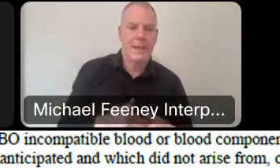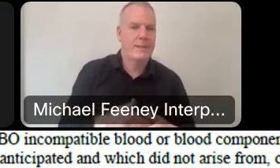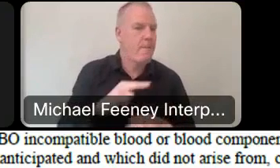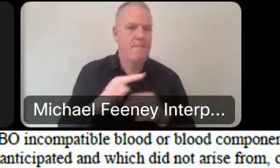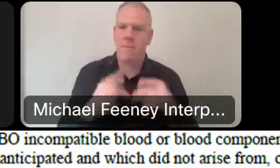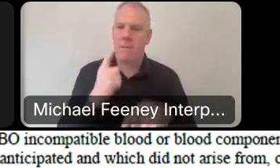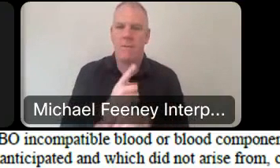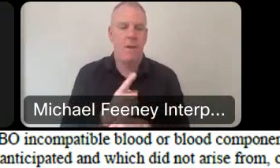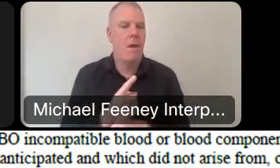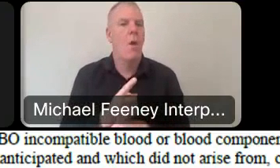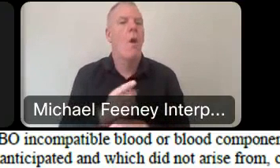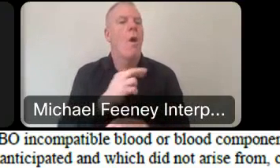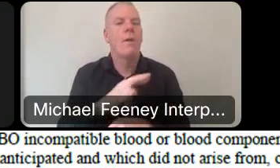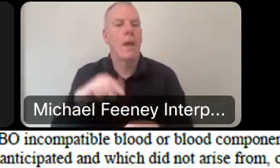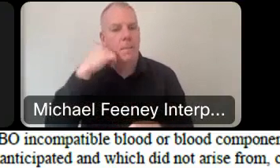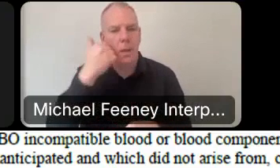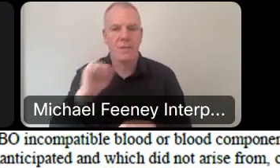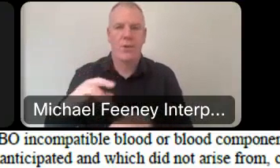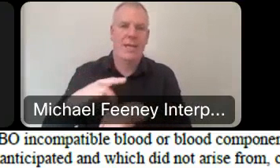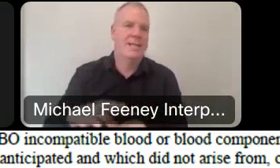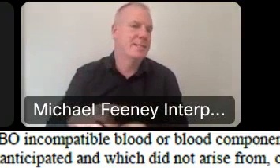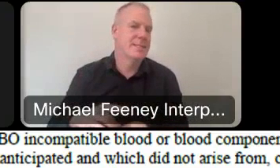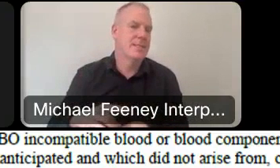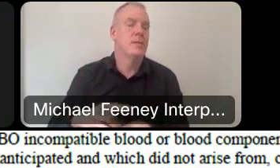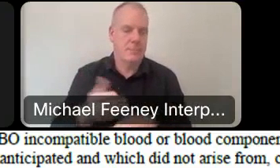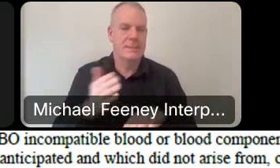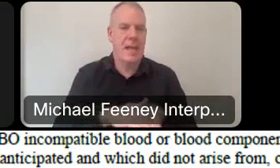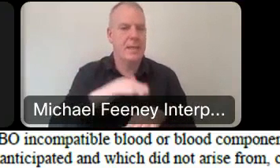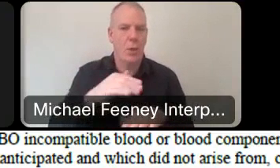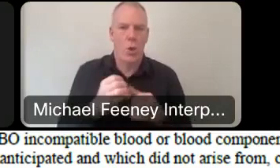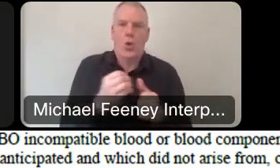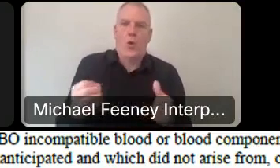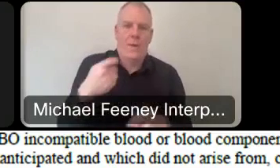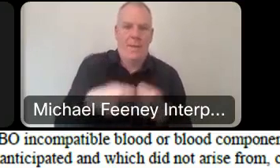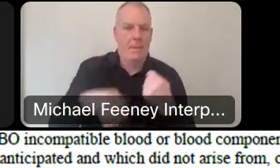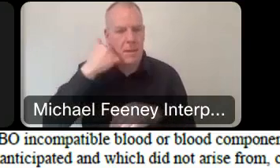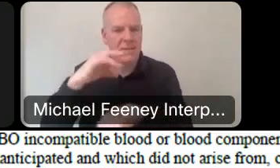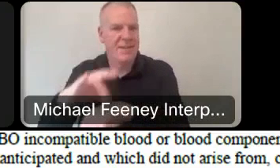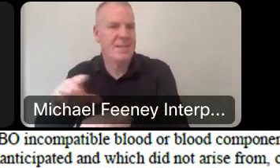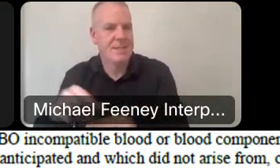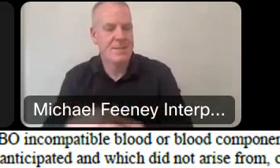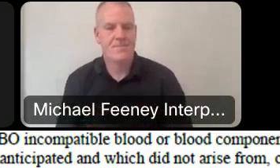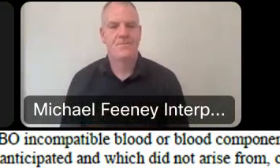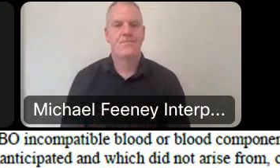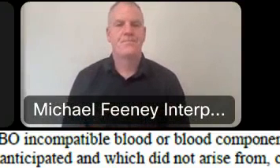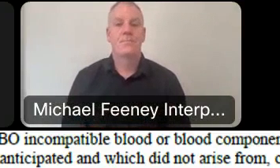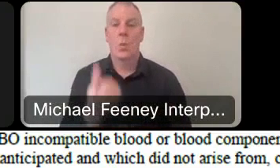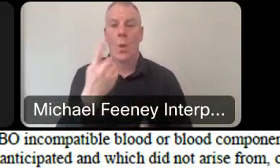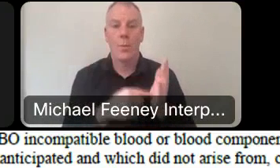not arise from or was a consequence of the illness of the patient or underlying condition of the patient. Then